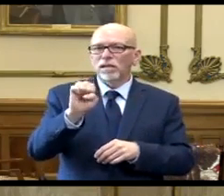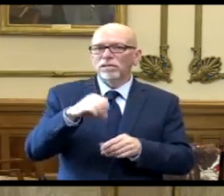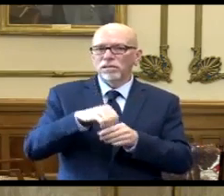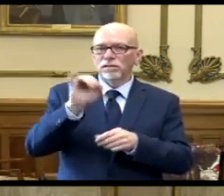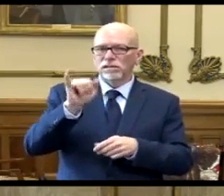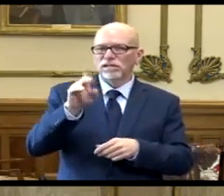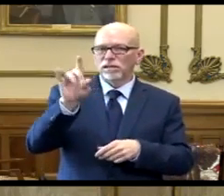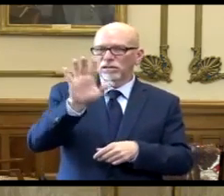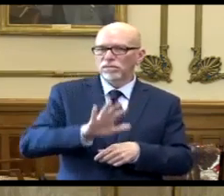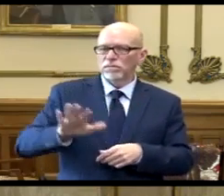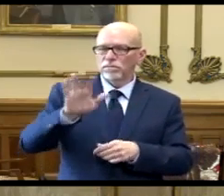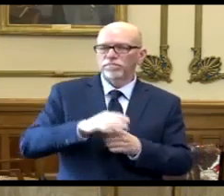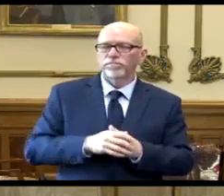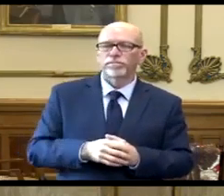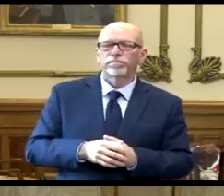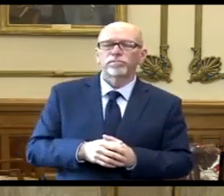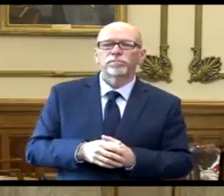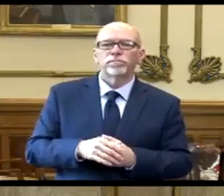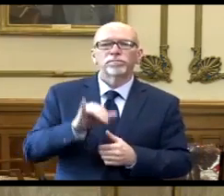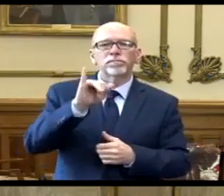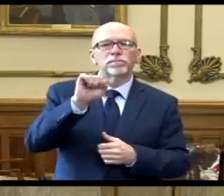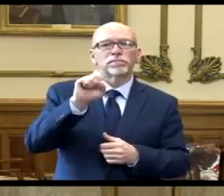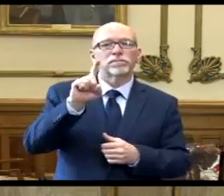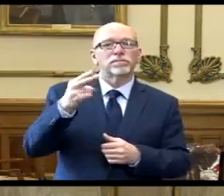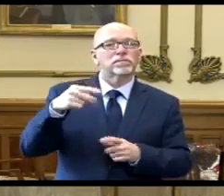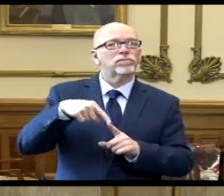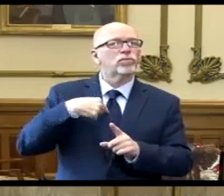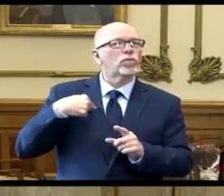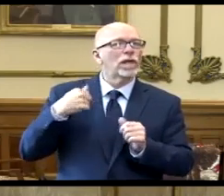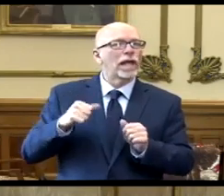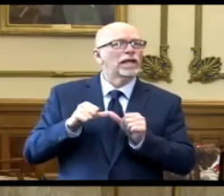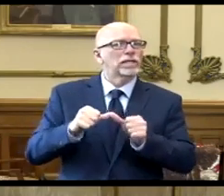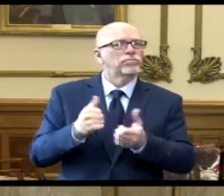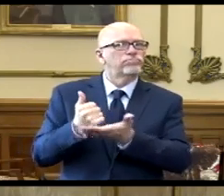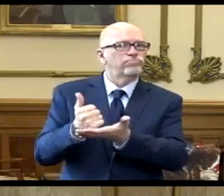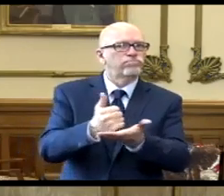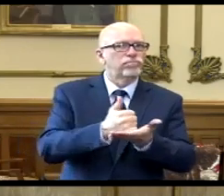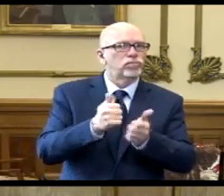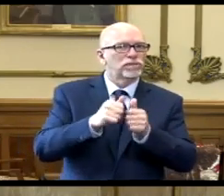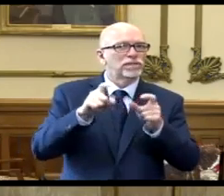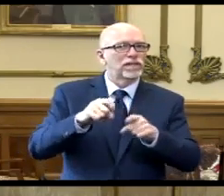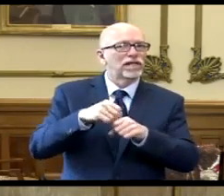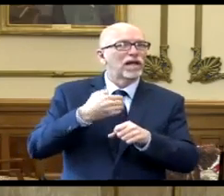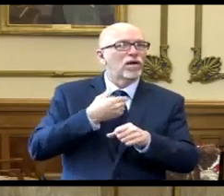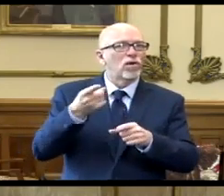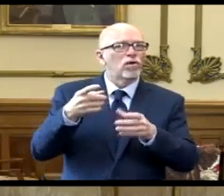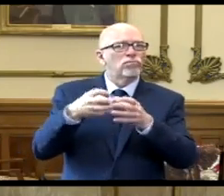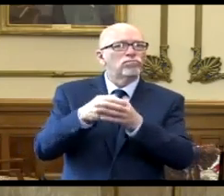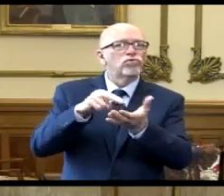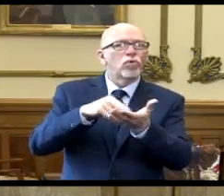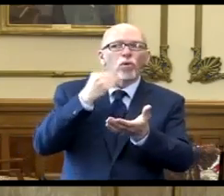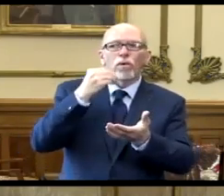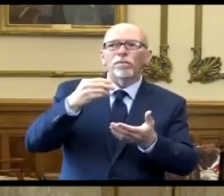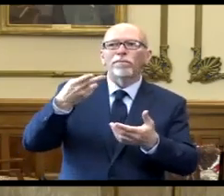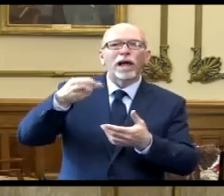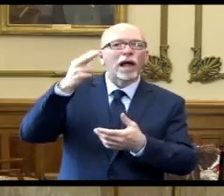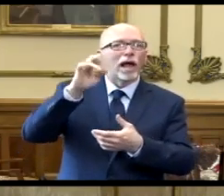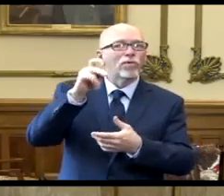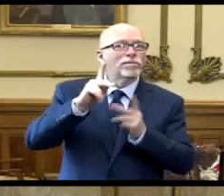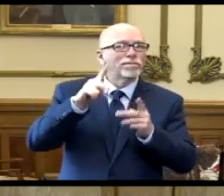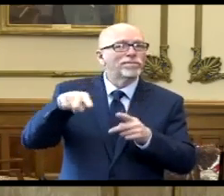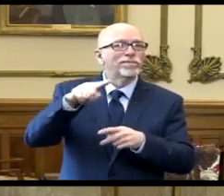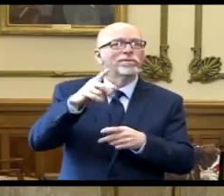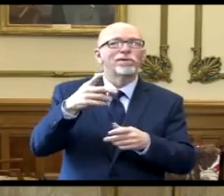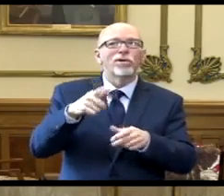across the state of Indiana. ISDH will then be able to continue to assist with testing in our congregate settings with our high-risk individuals, like